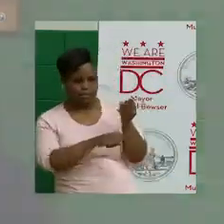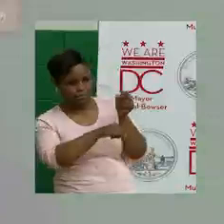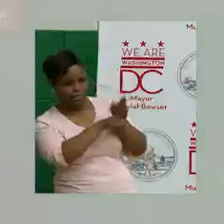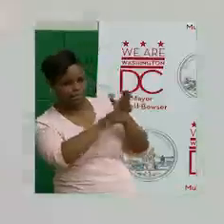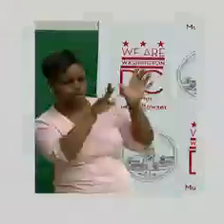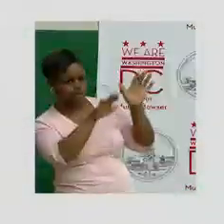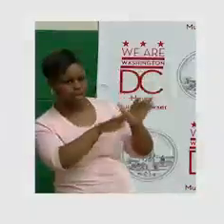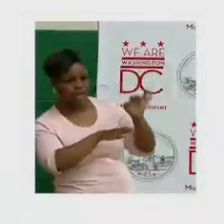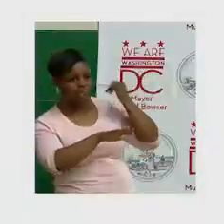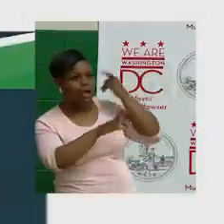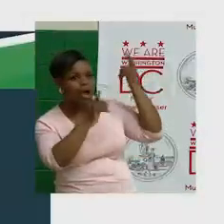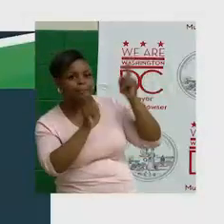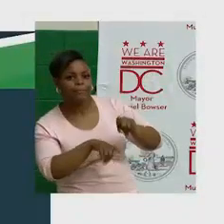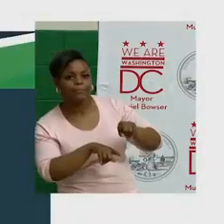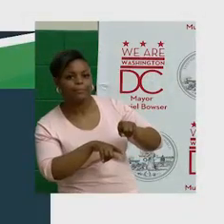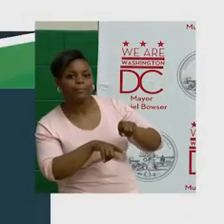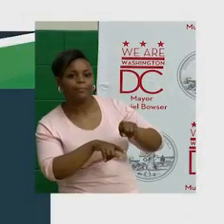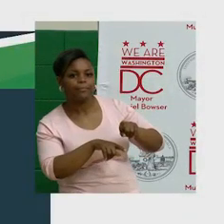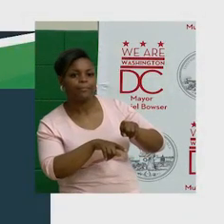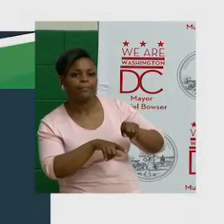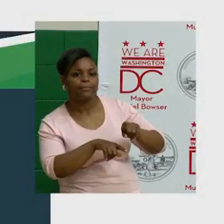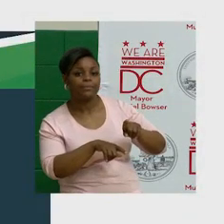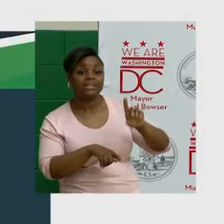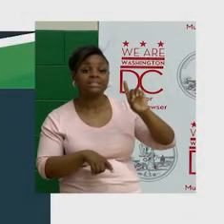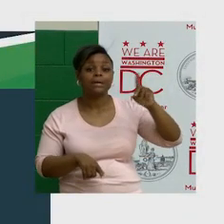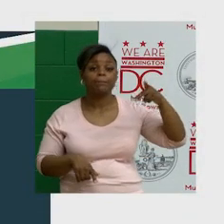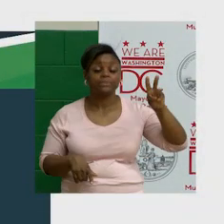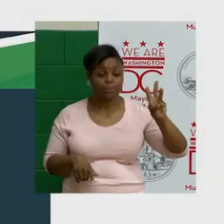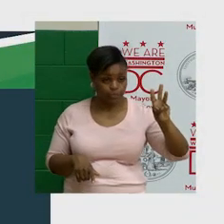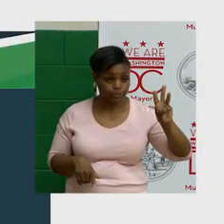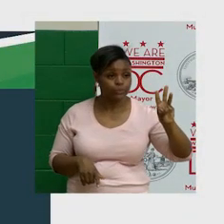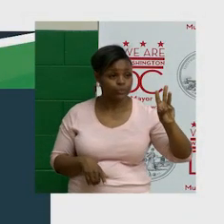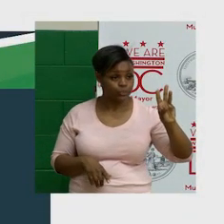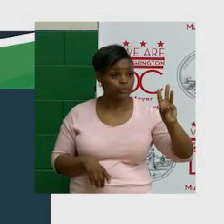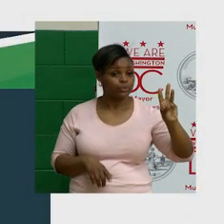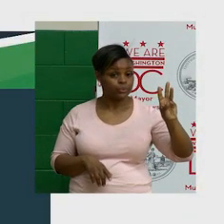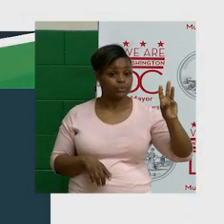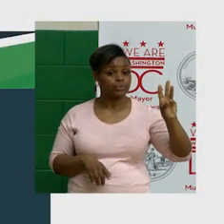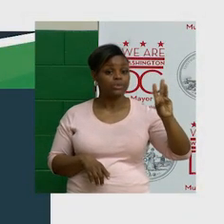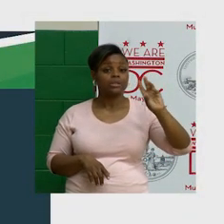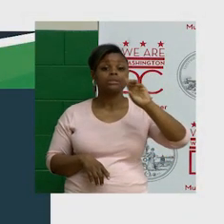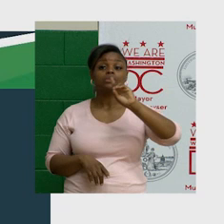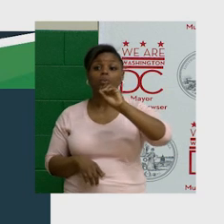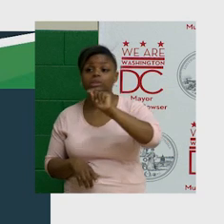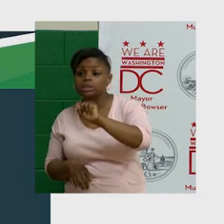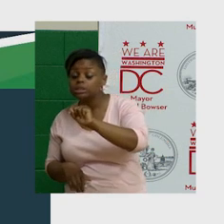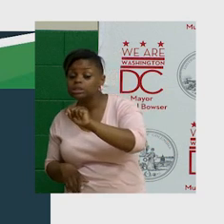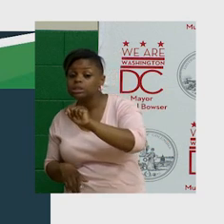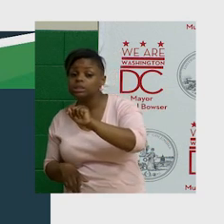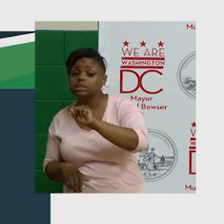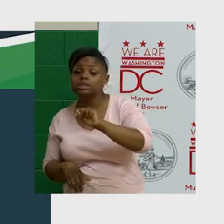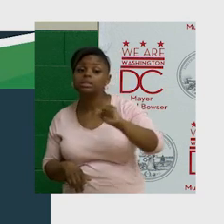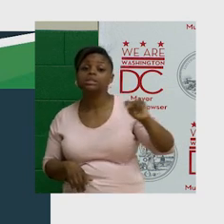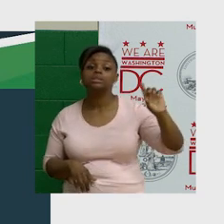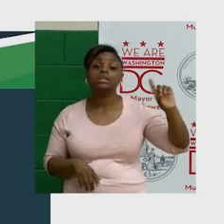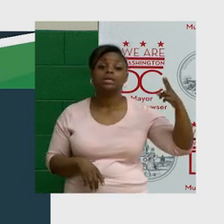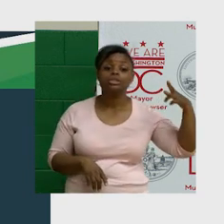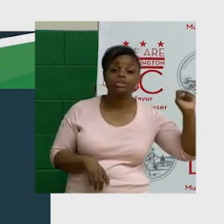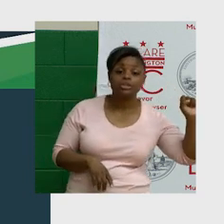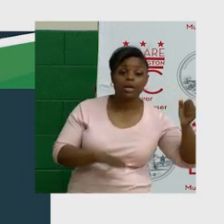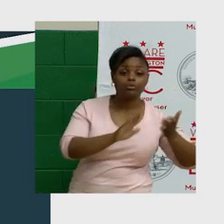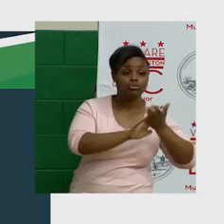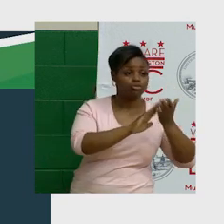coming in. It's Department of Public Works, it's our District Department of Transportation, and our Homeland Security and